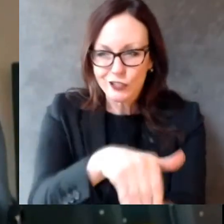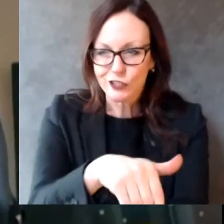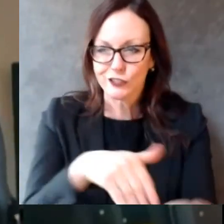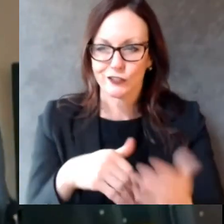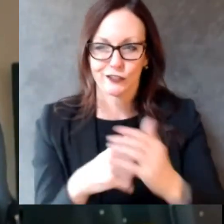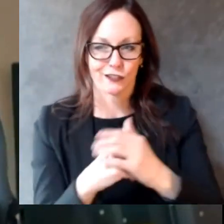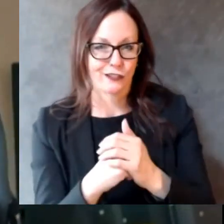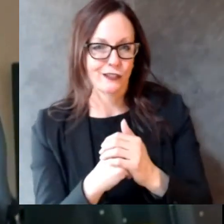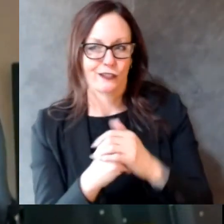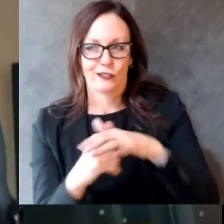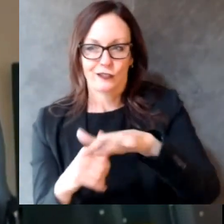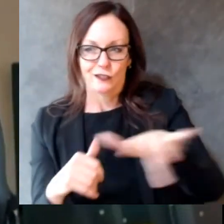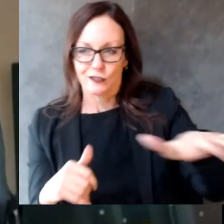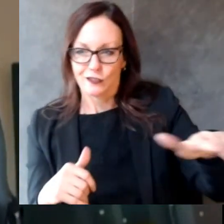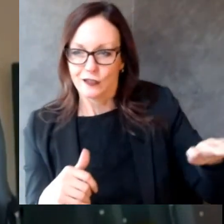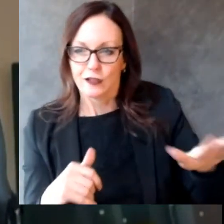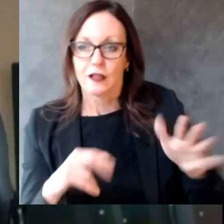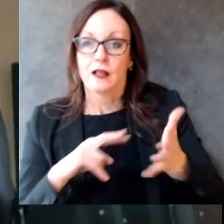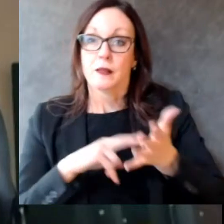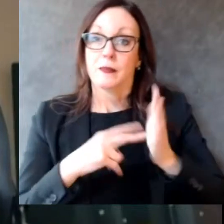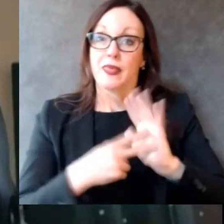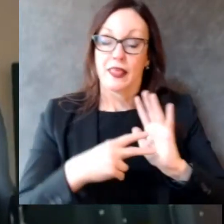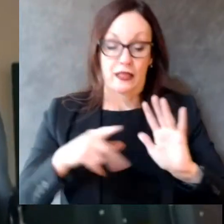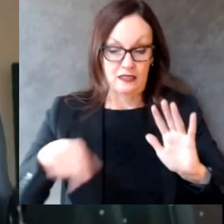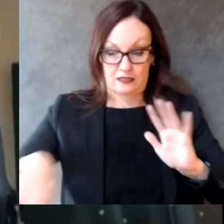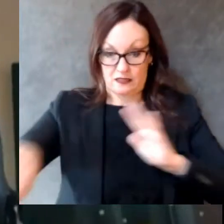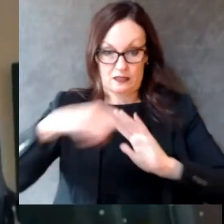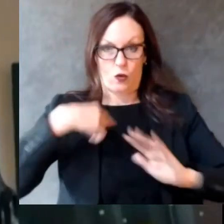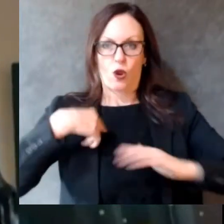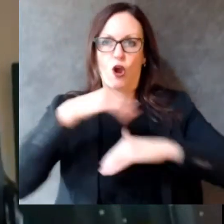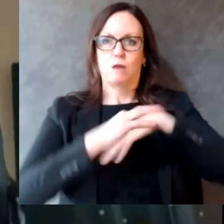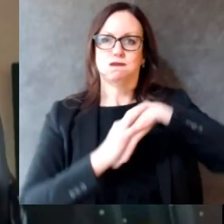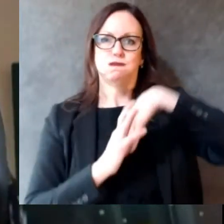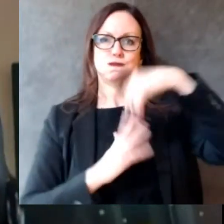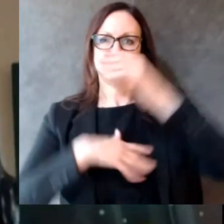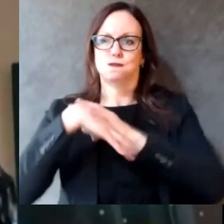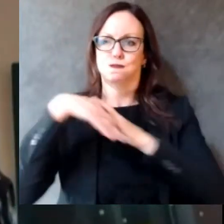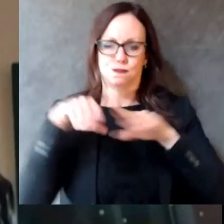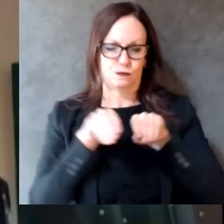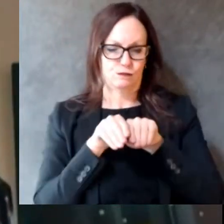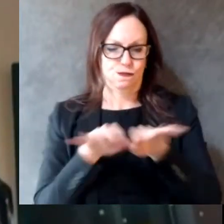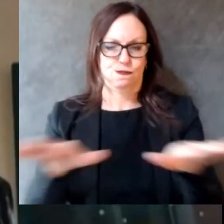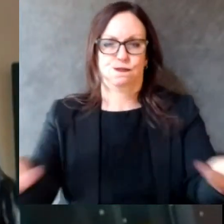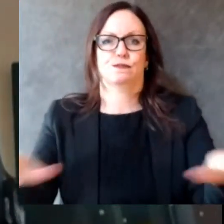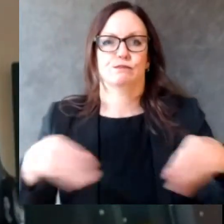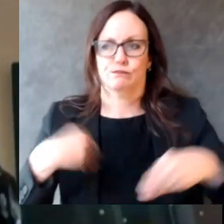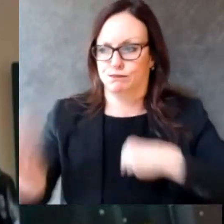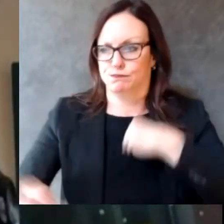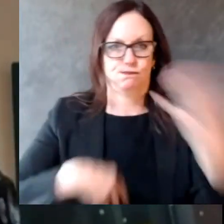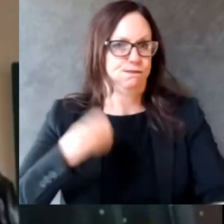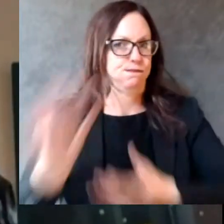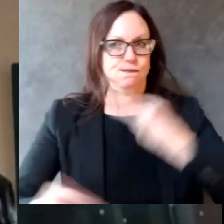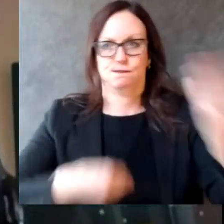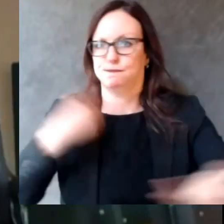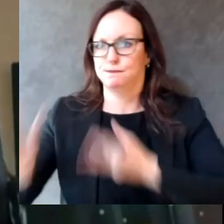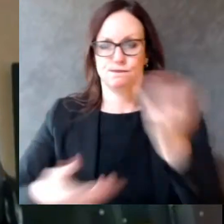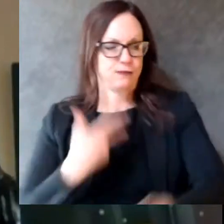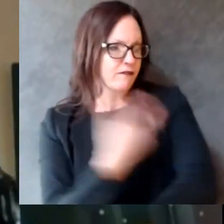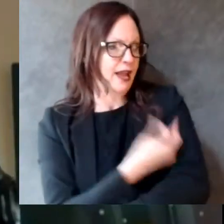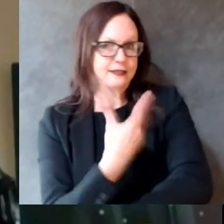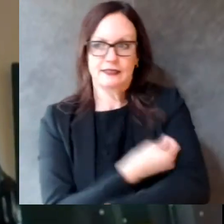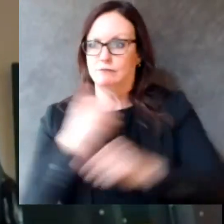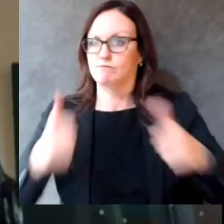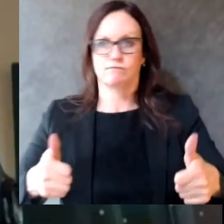we have distributed our vaccine based on a weekly or a bi-weekly survey system. And now that it